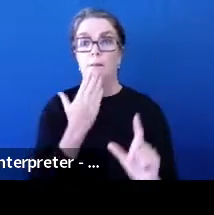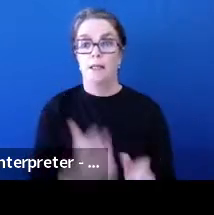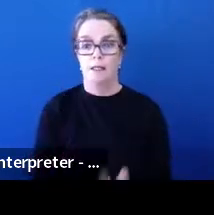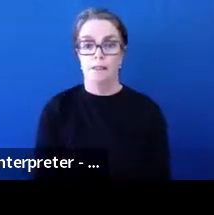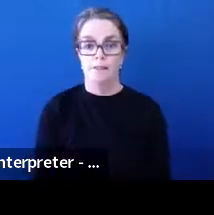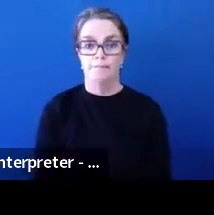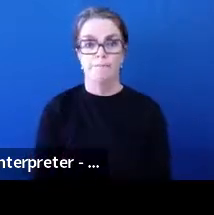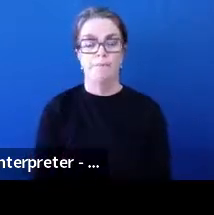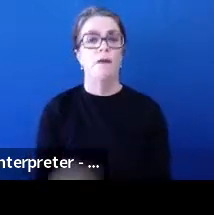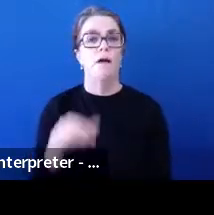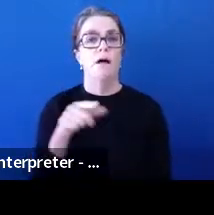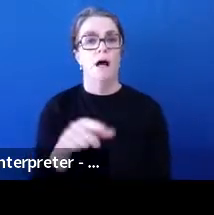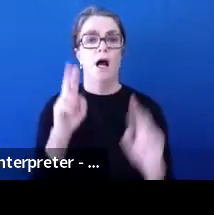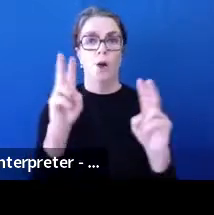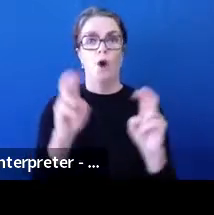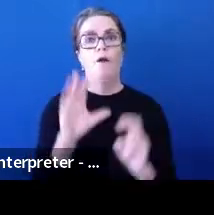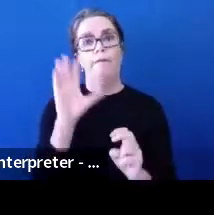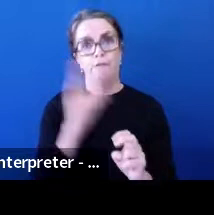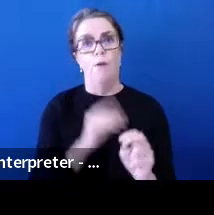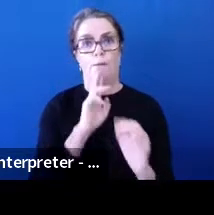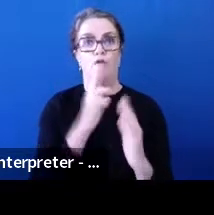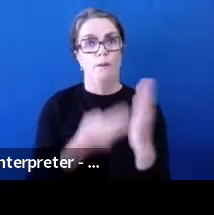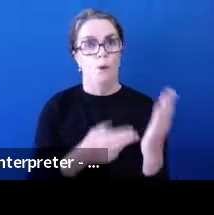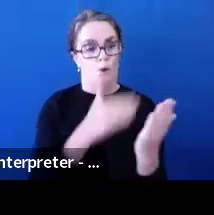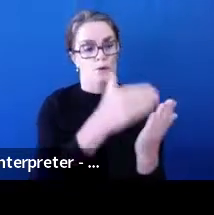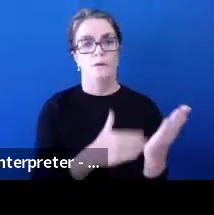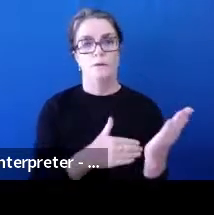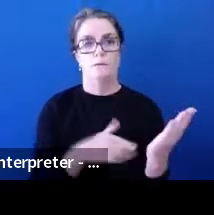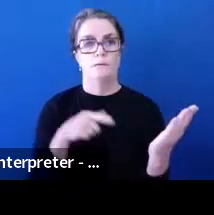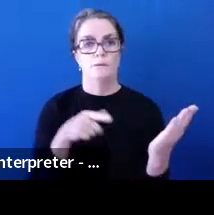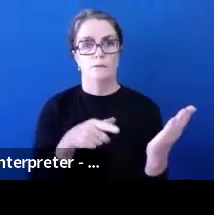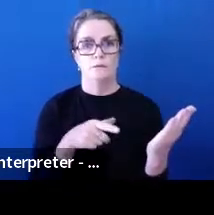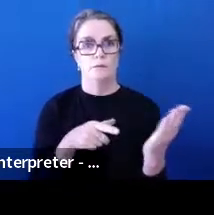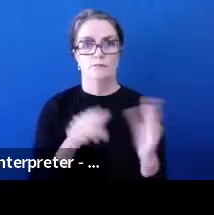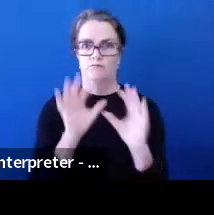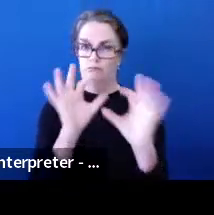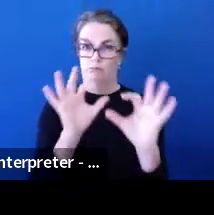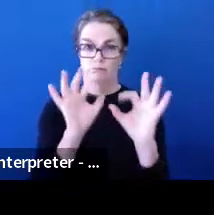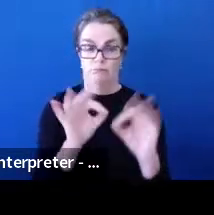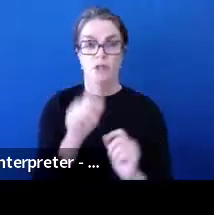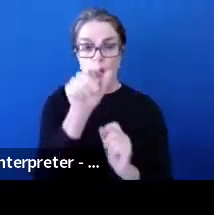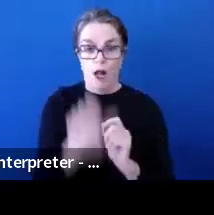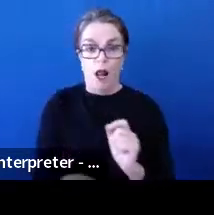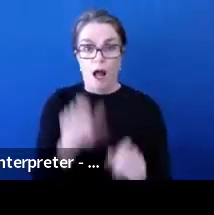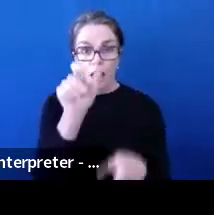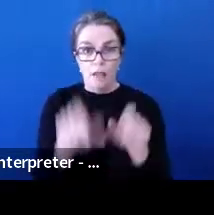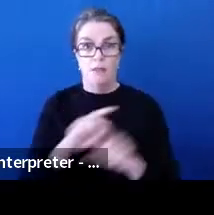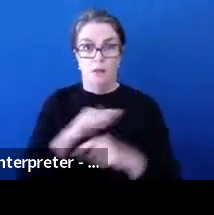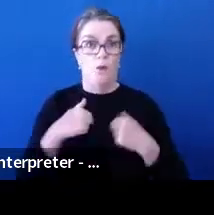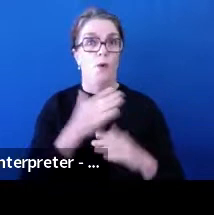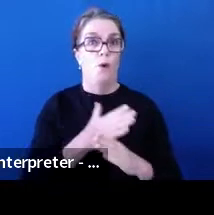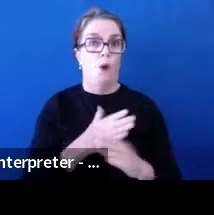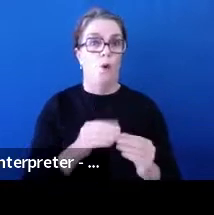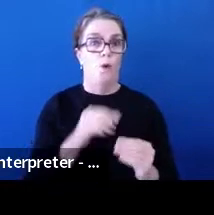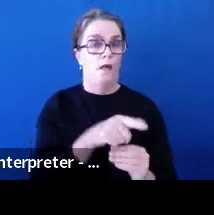This is a quote from the Ombudsman's report, which is particularly pertinent to the clients with whom we work. And many of